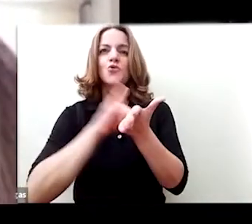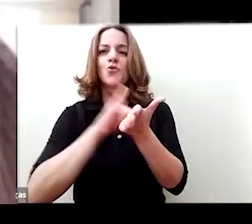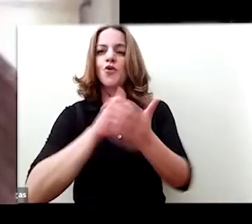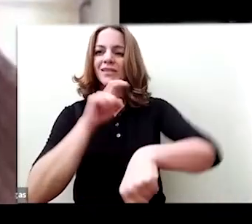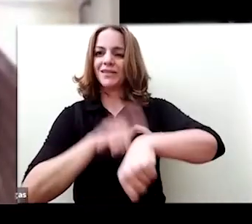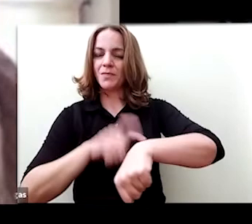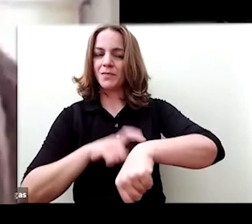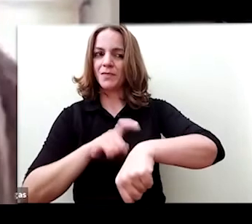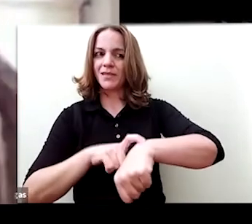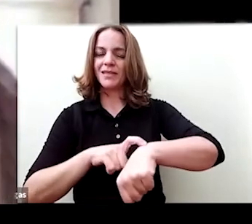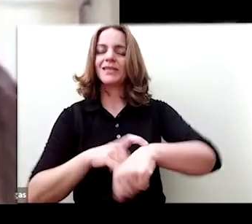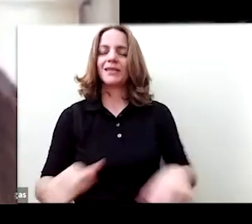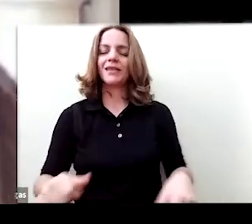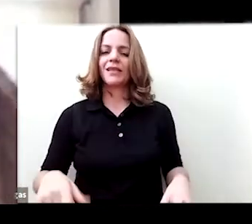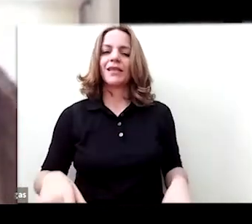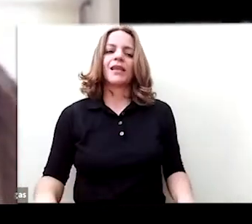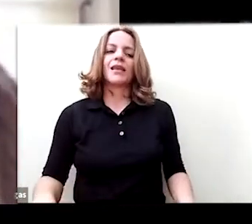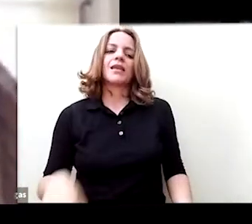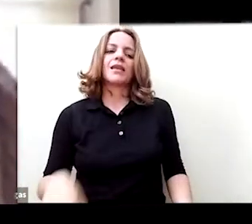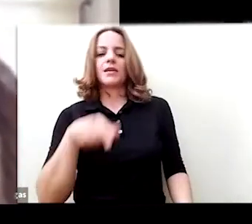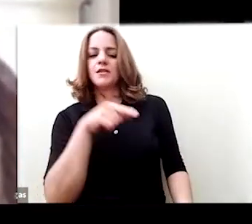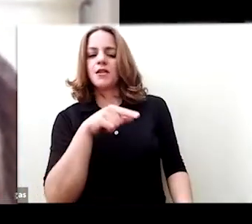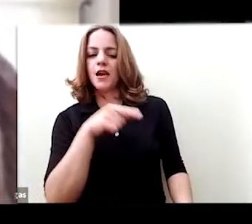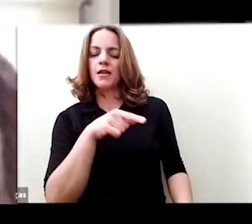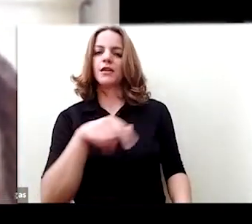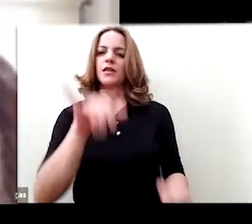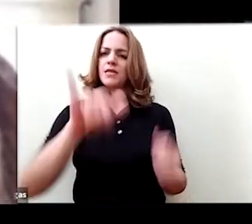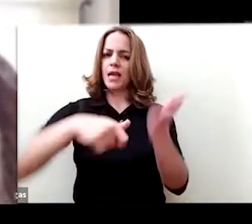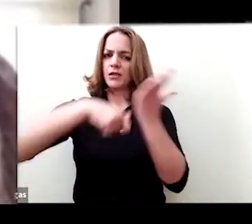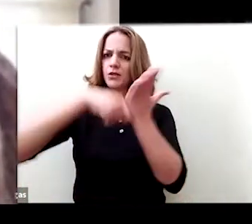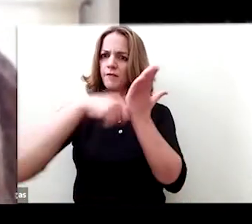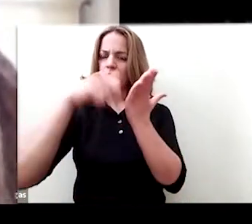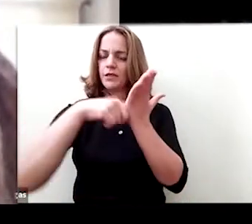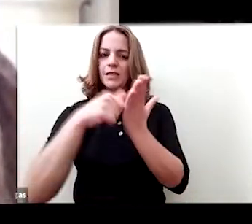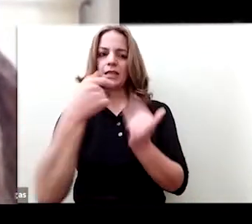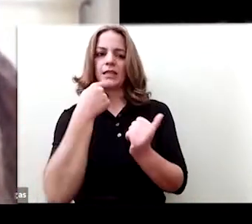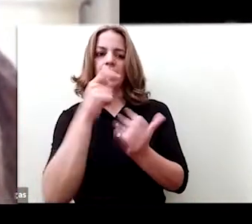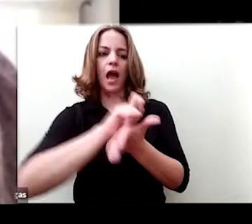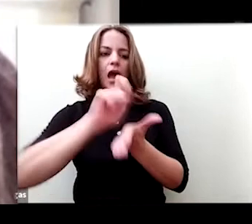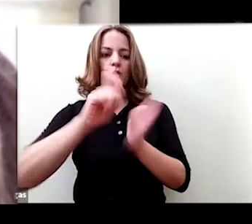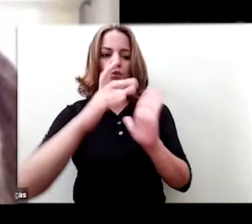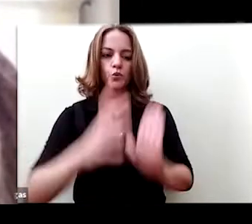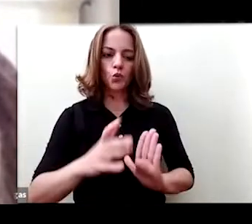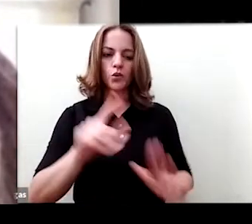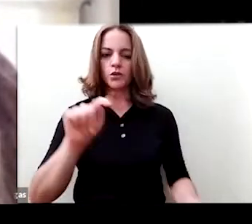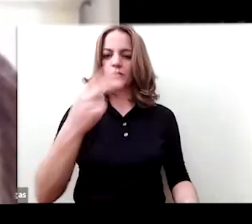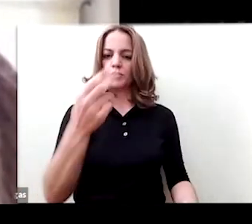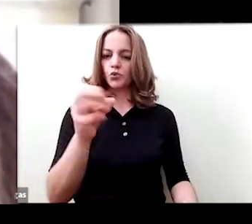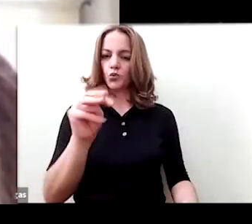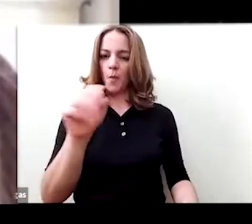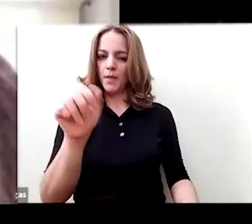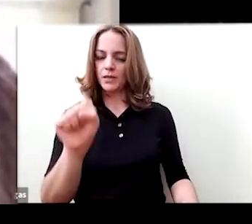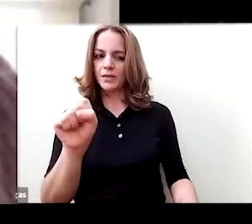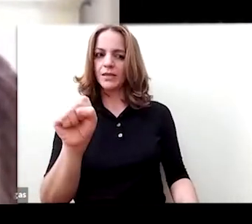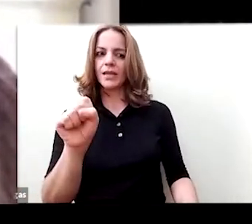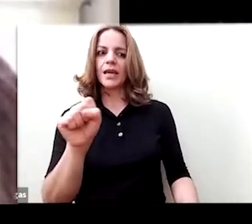studio. In that article, they mentioned that the author, Pierre Thomas, was there and was prepared